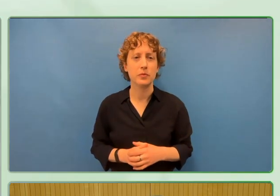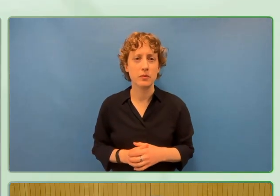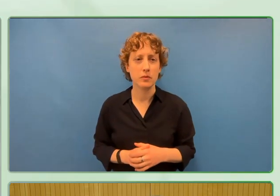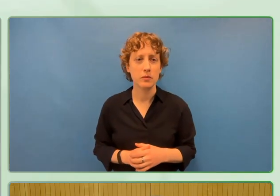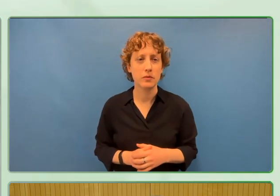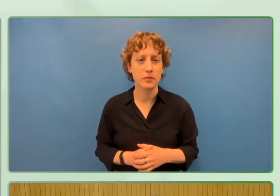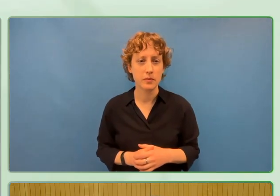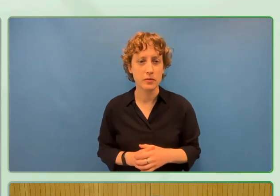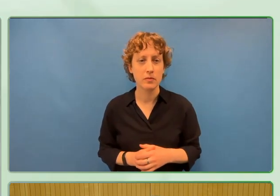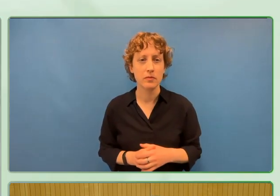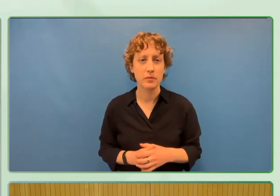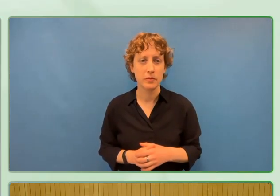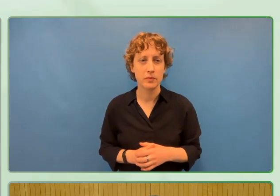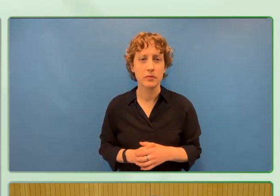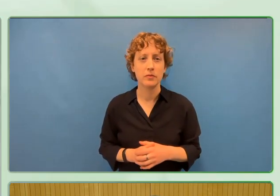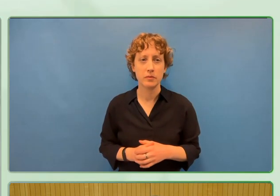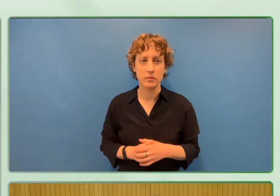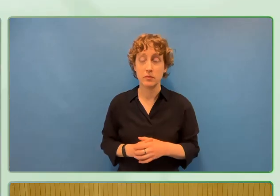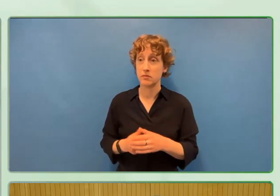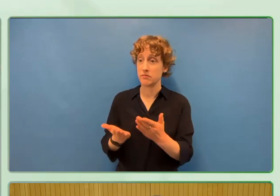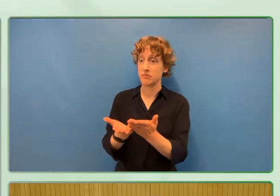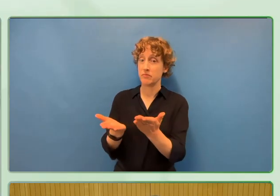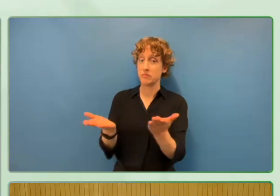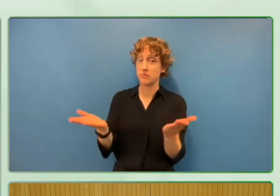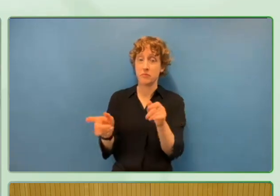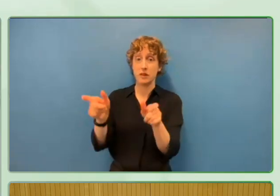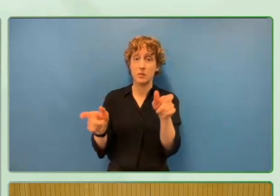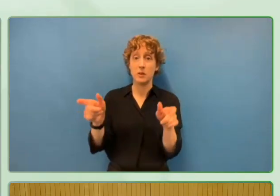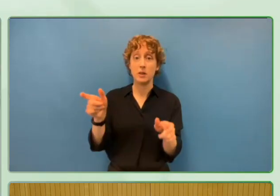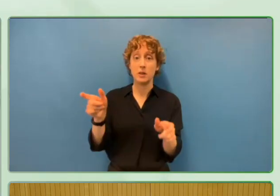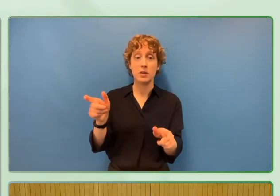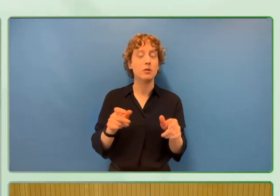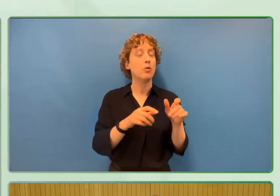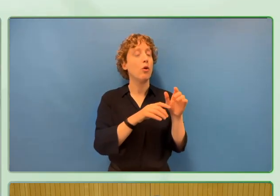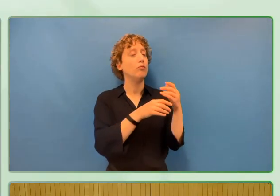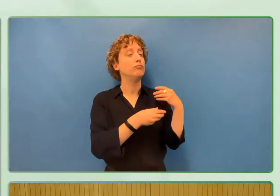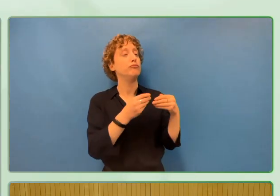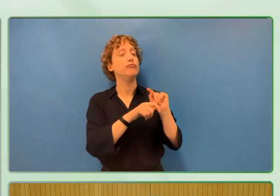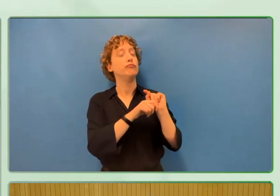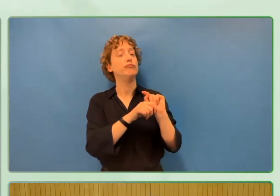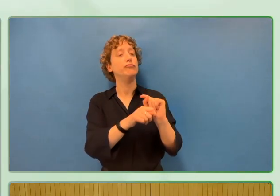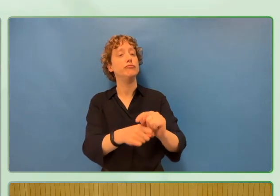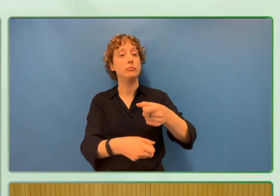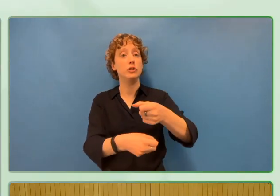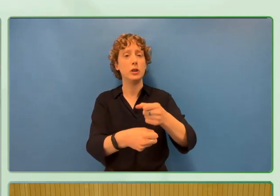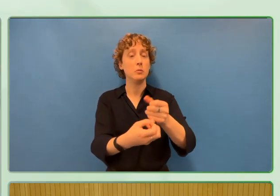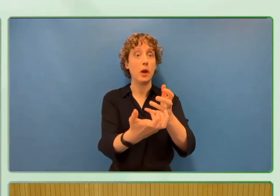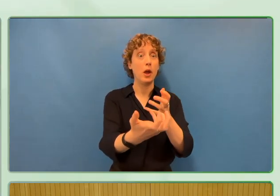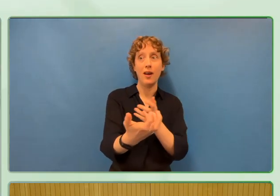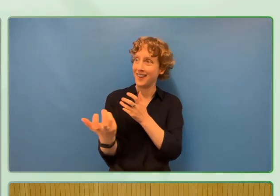and work like freelance, they can show what they do for free in the app. So that's it. Thank you.